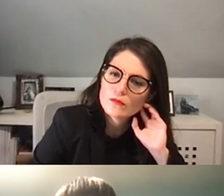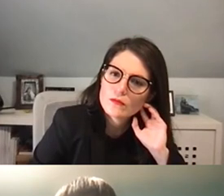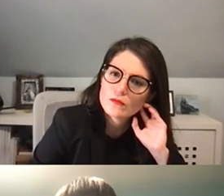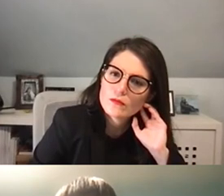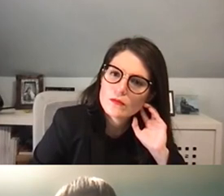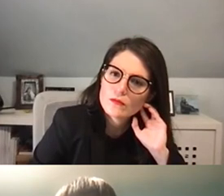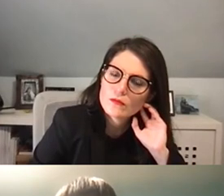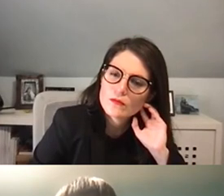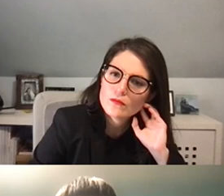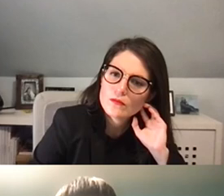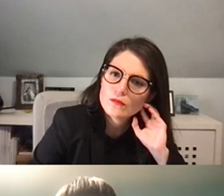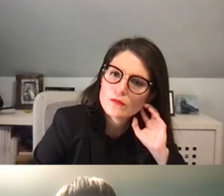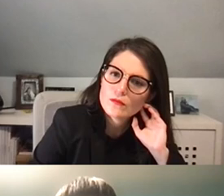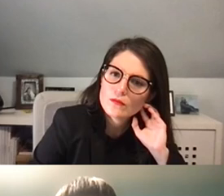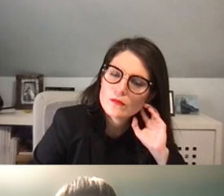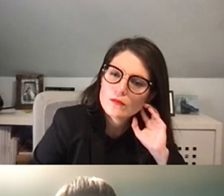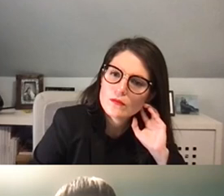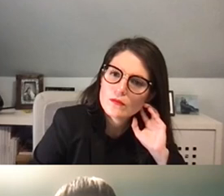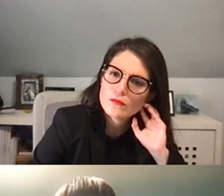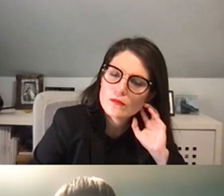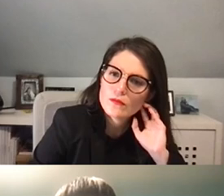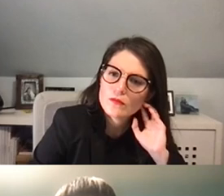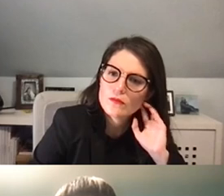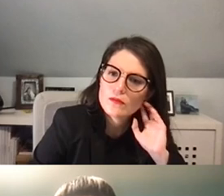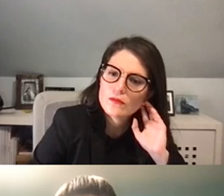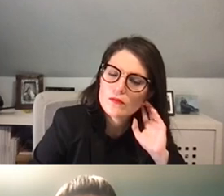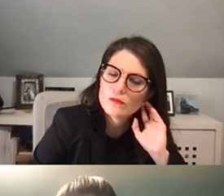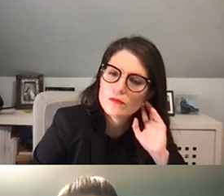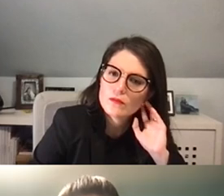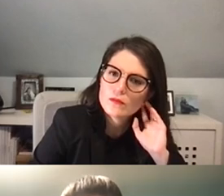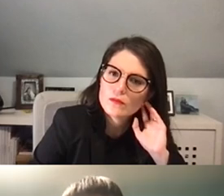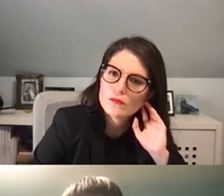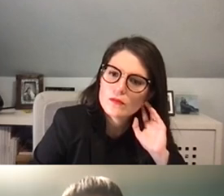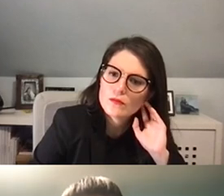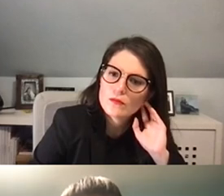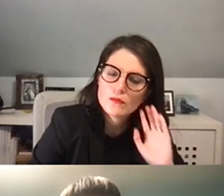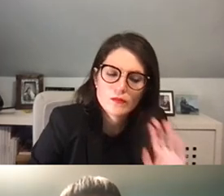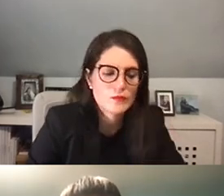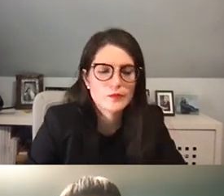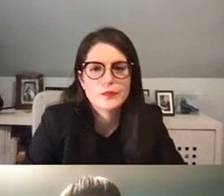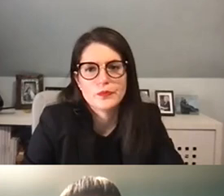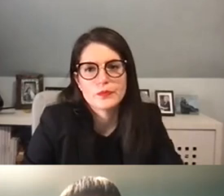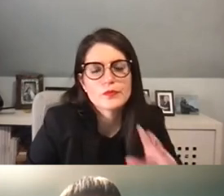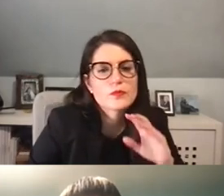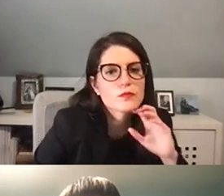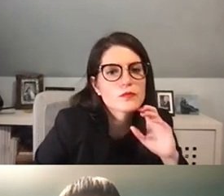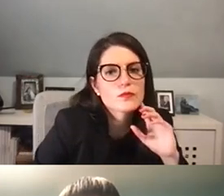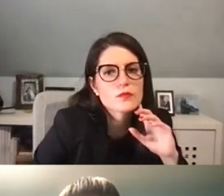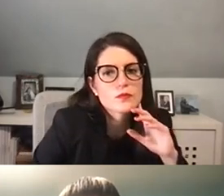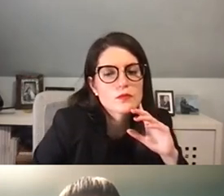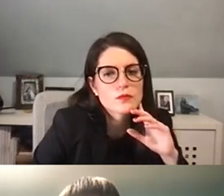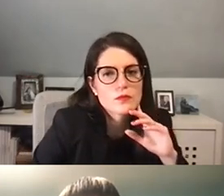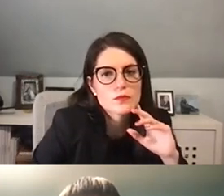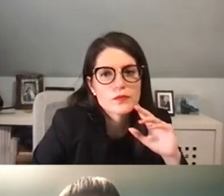There's multiple ways to do this and to start thinking about it now to make sure that it gets out there via text, email,